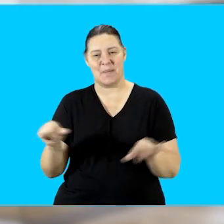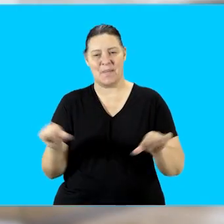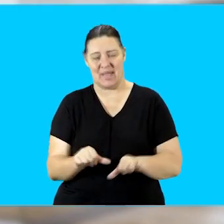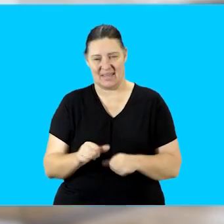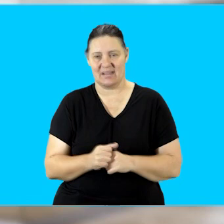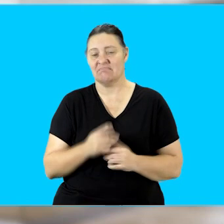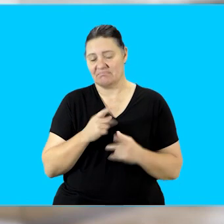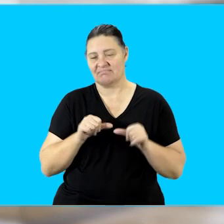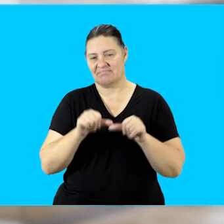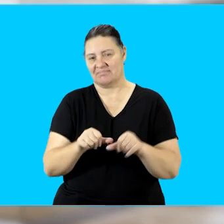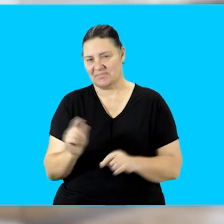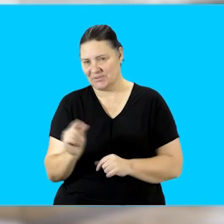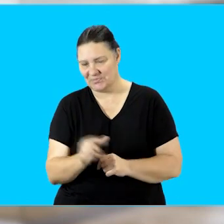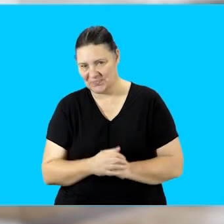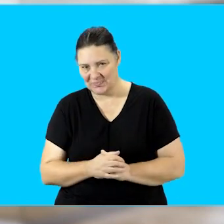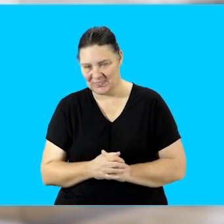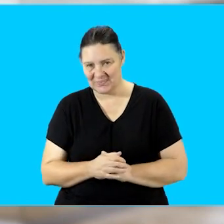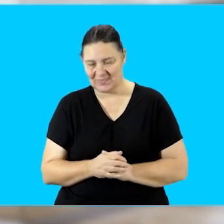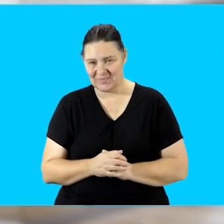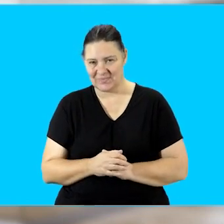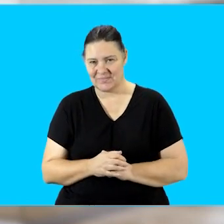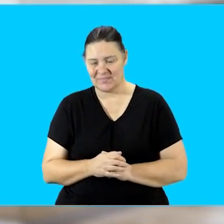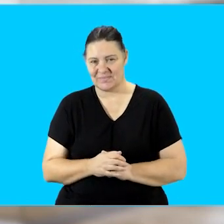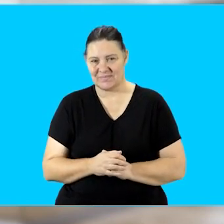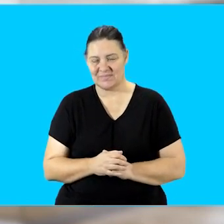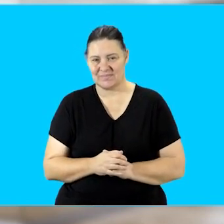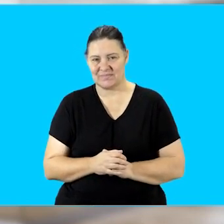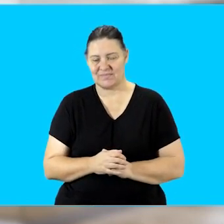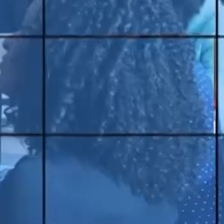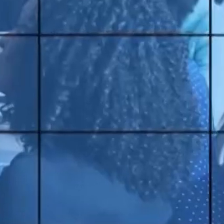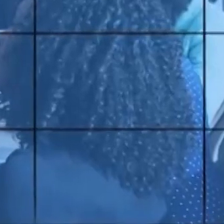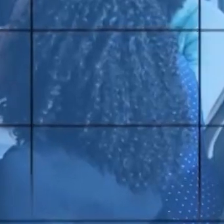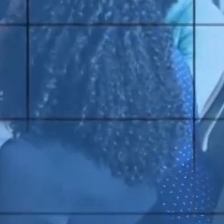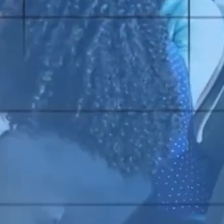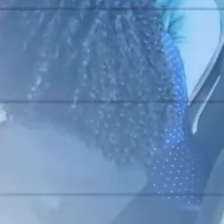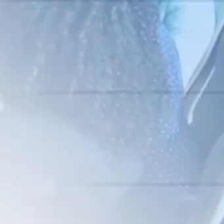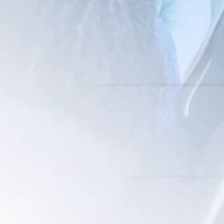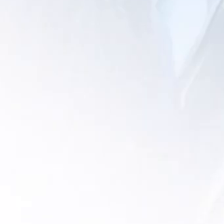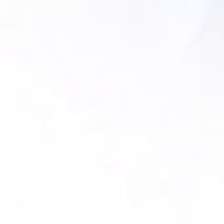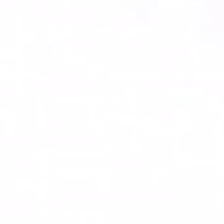let's just go for a quick ad break and we will be back. Stay tuned.